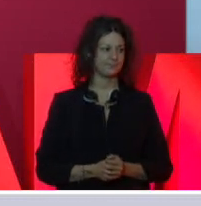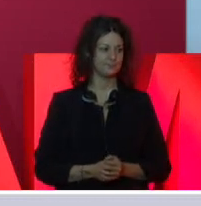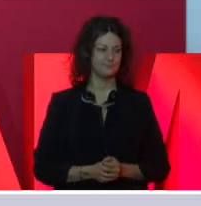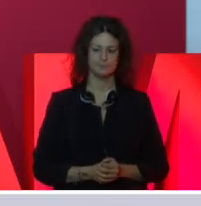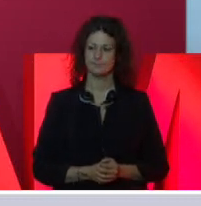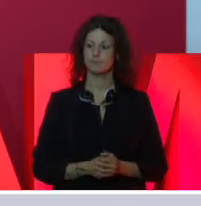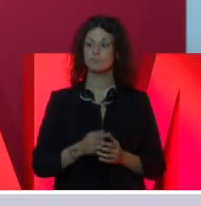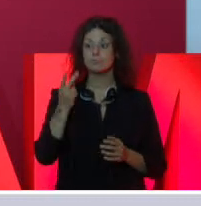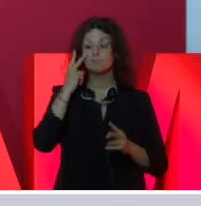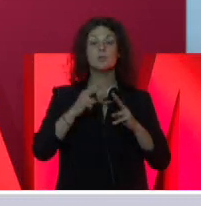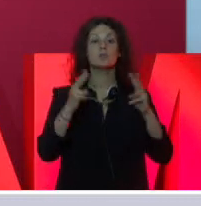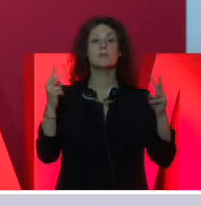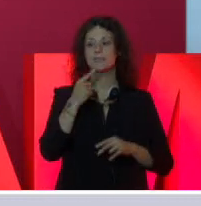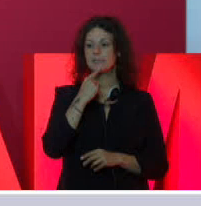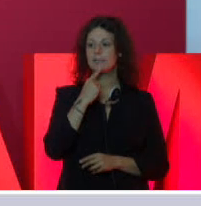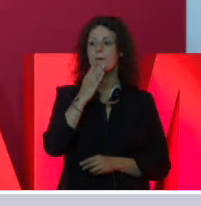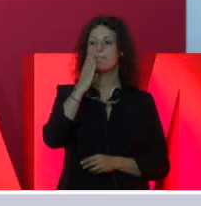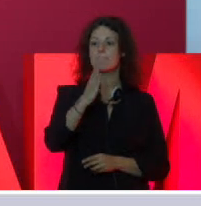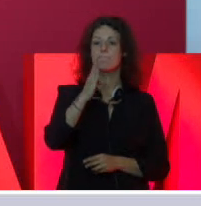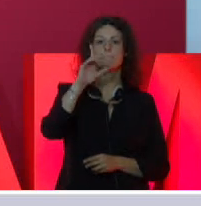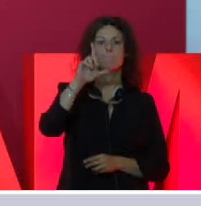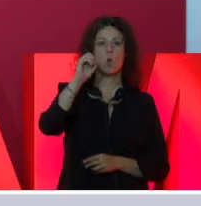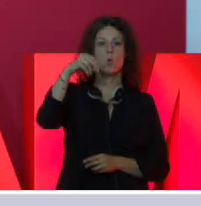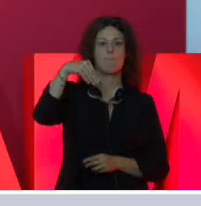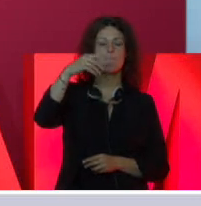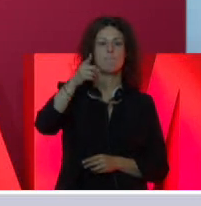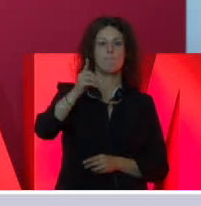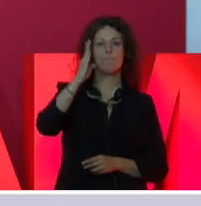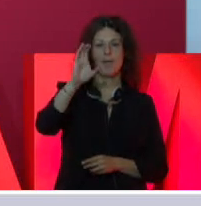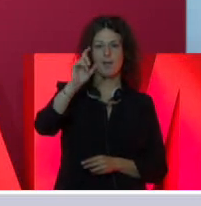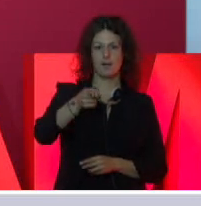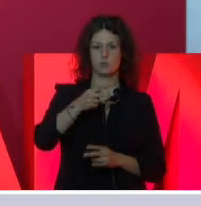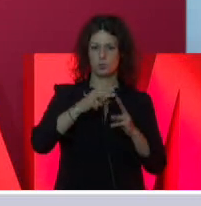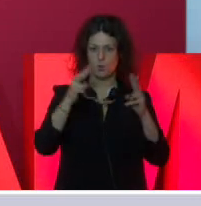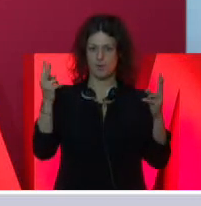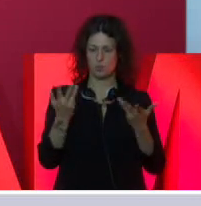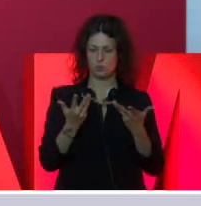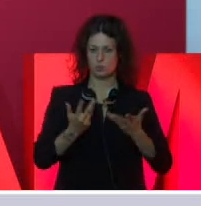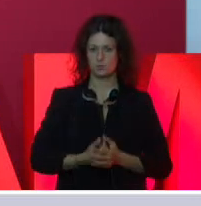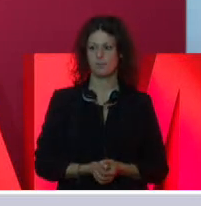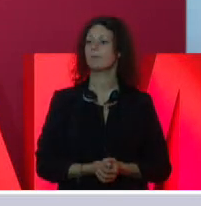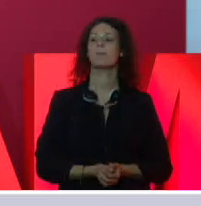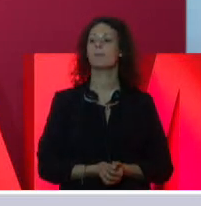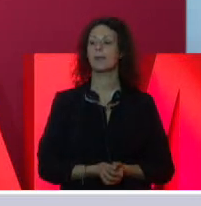Bloomberg's journalists more or less 1 year ago. They discovered that Amazon